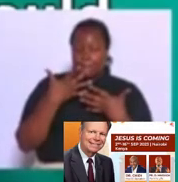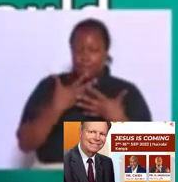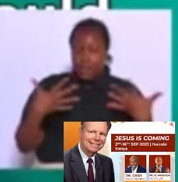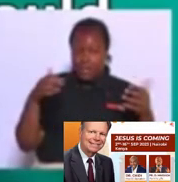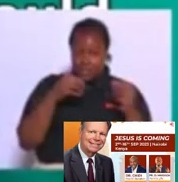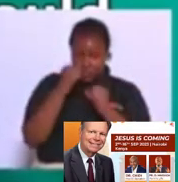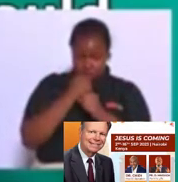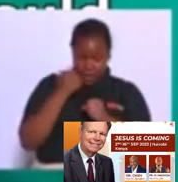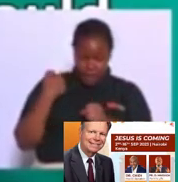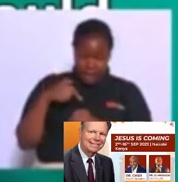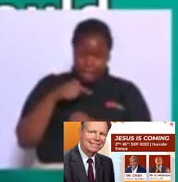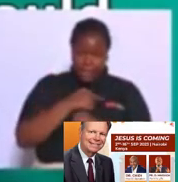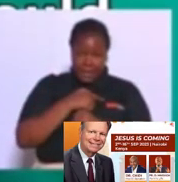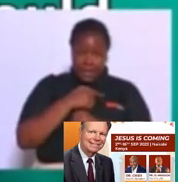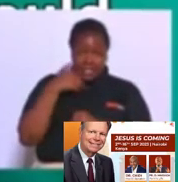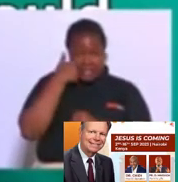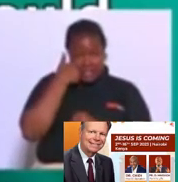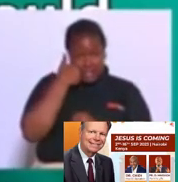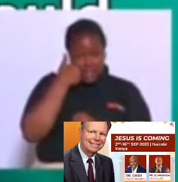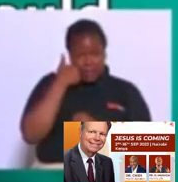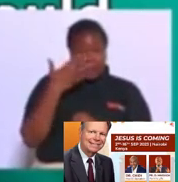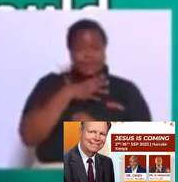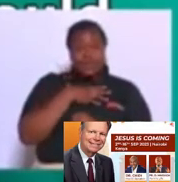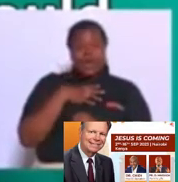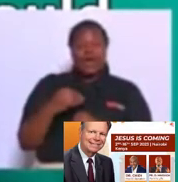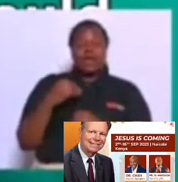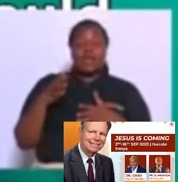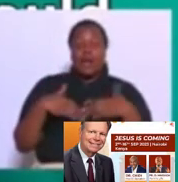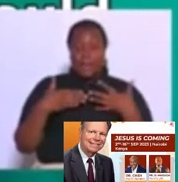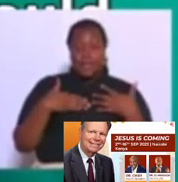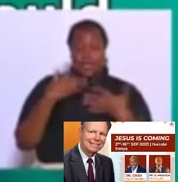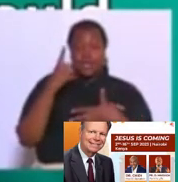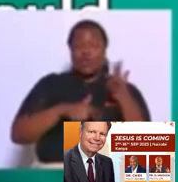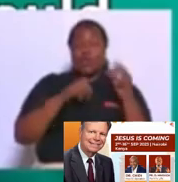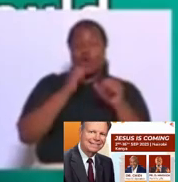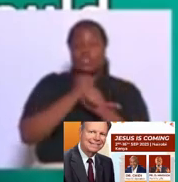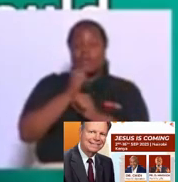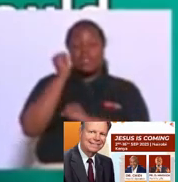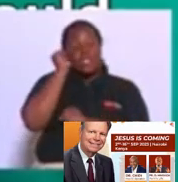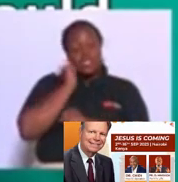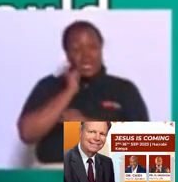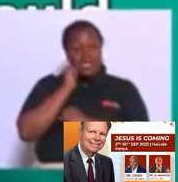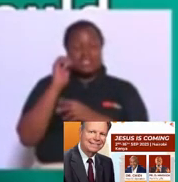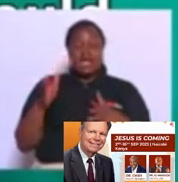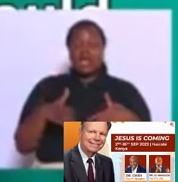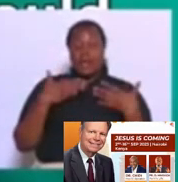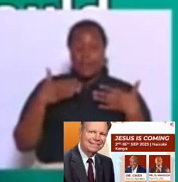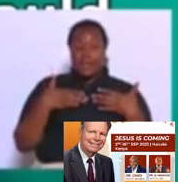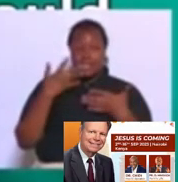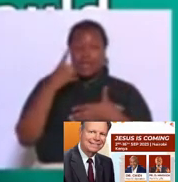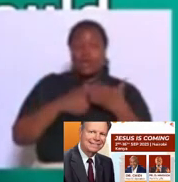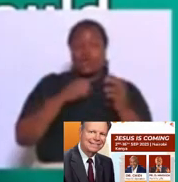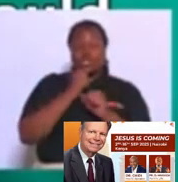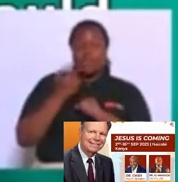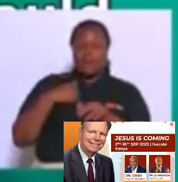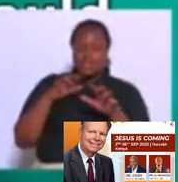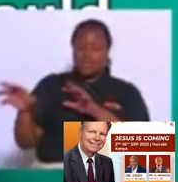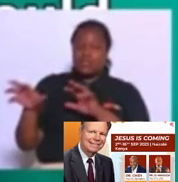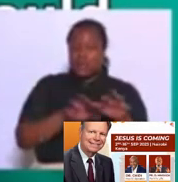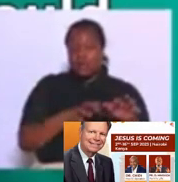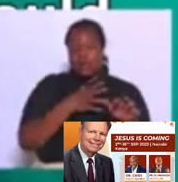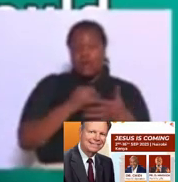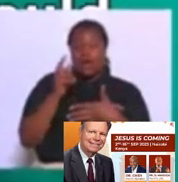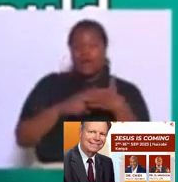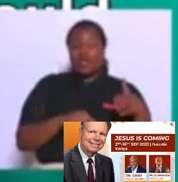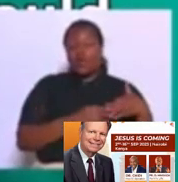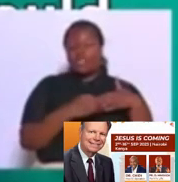us well, what causes sadness and what brings happiness, what makes us suffer and what